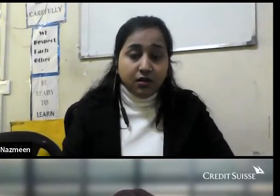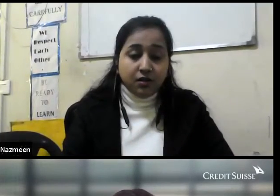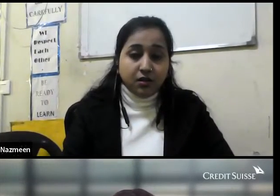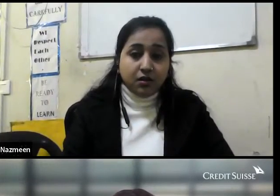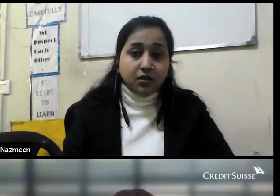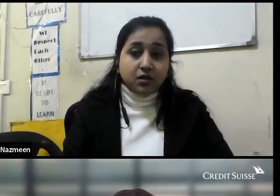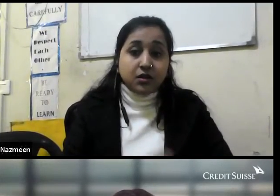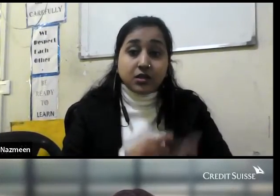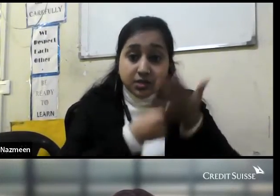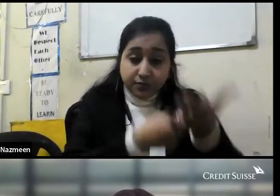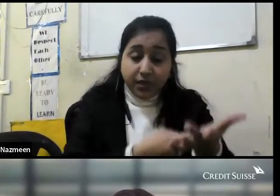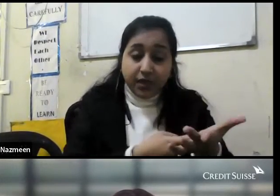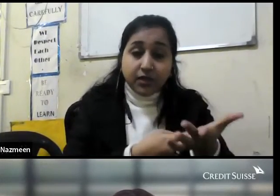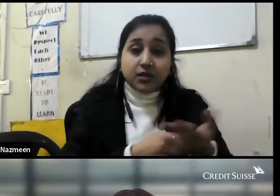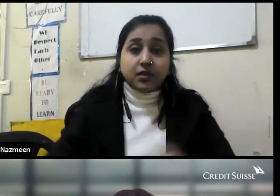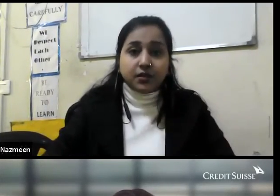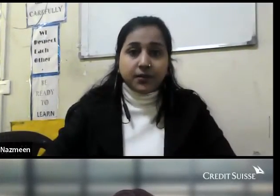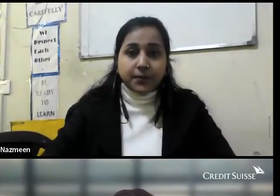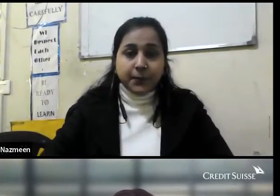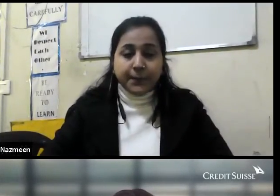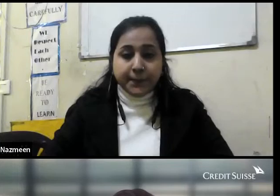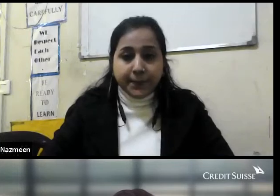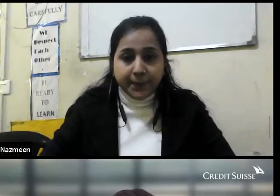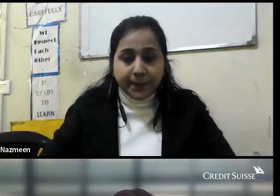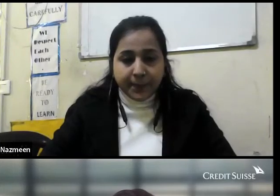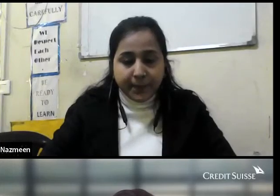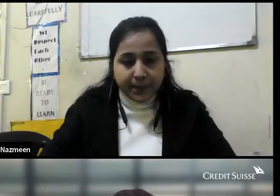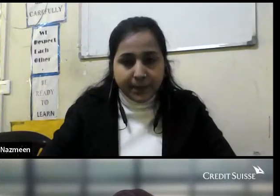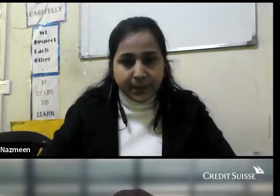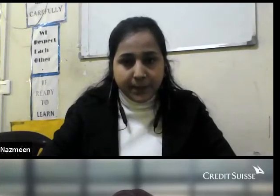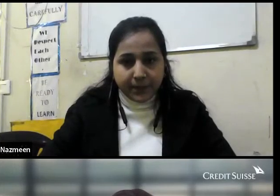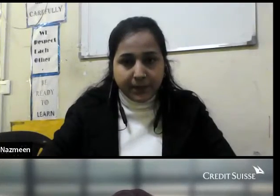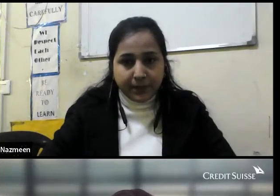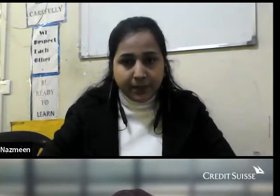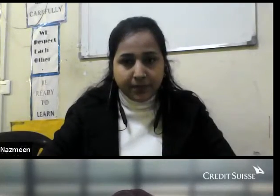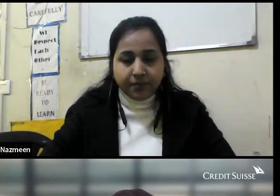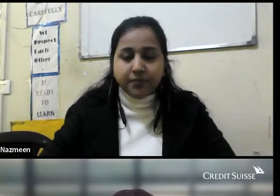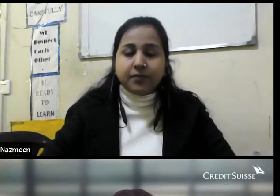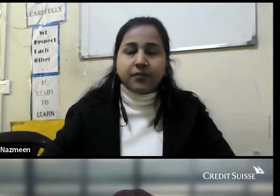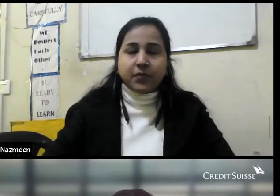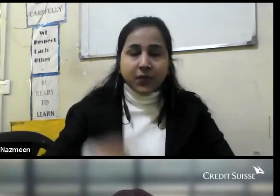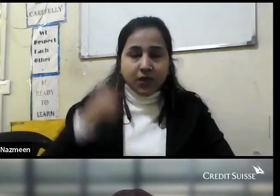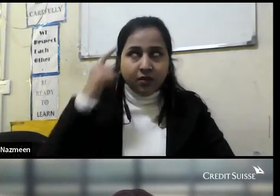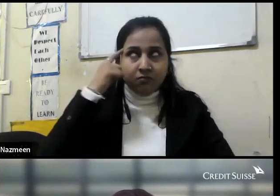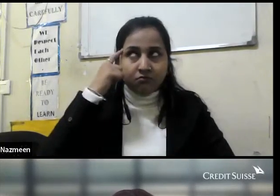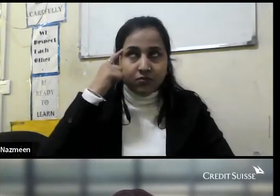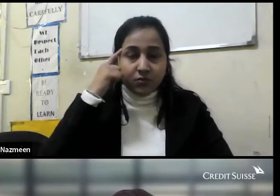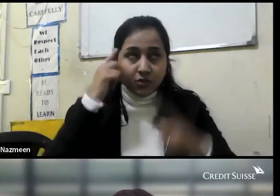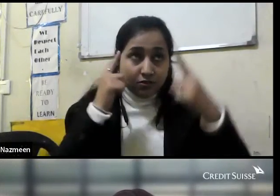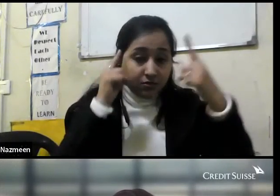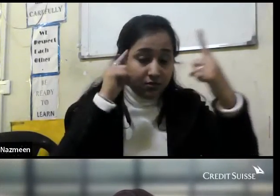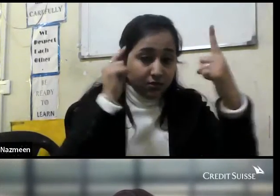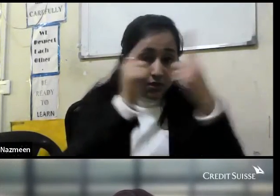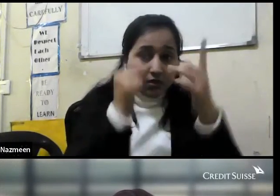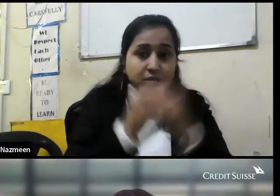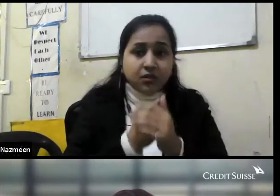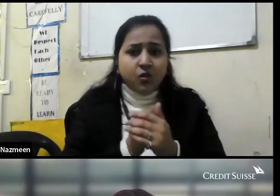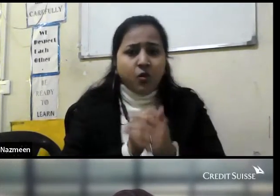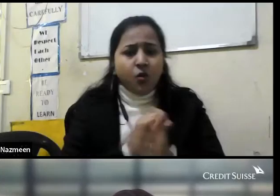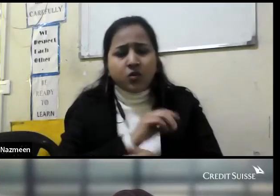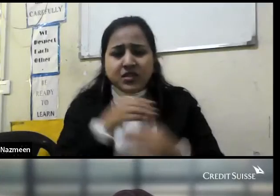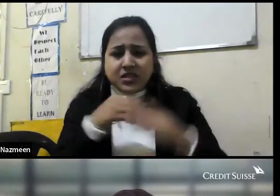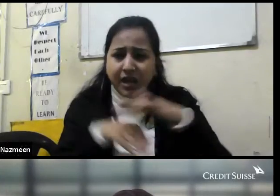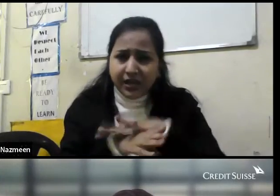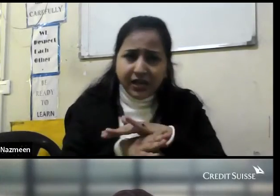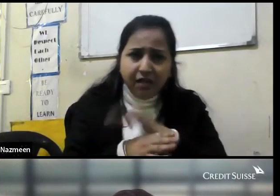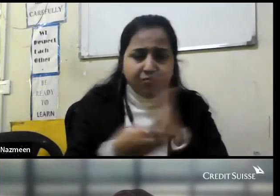respect, dignity. We are becoming MBAs, not just the entry level jobs. In the army,